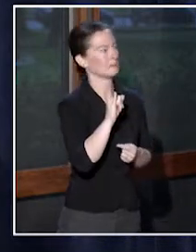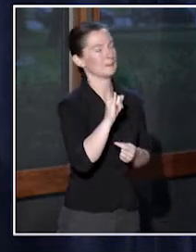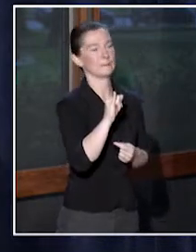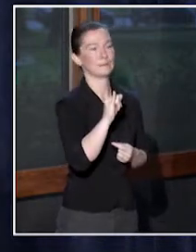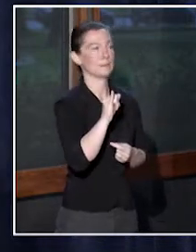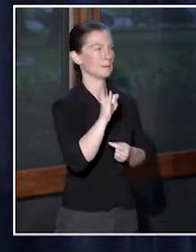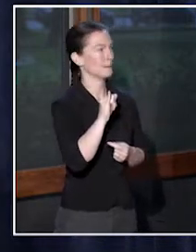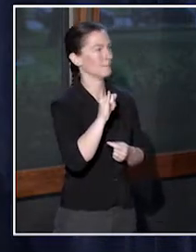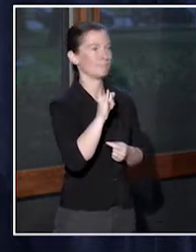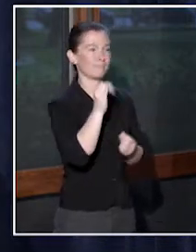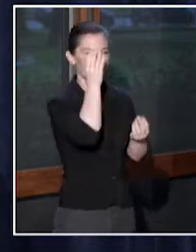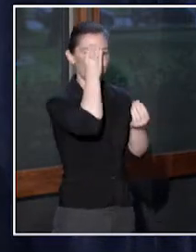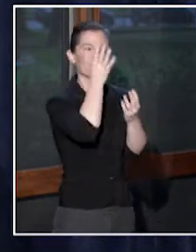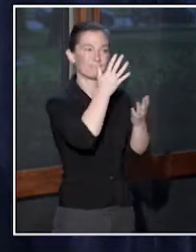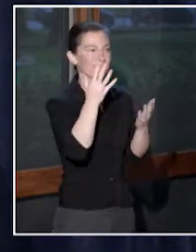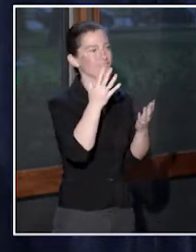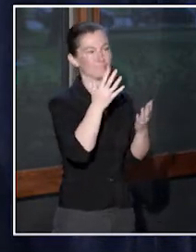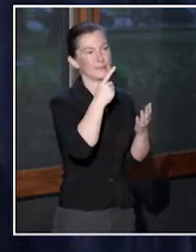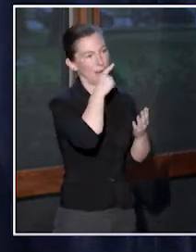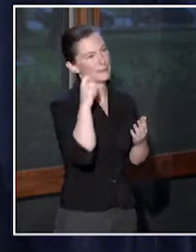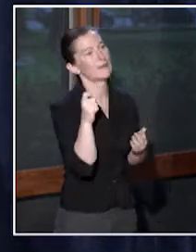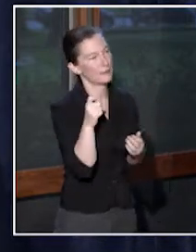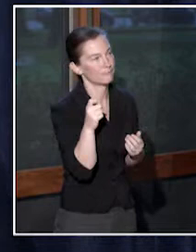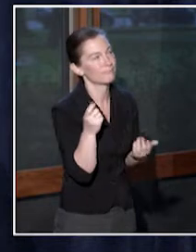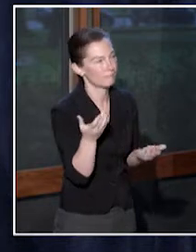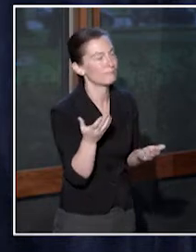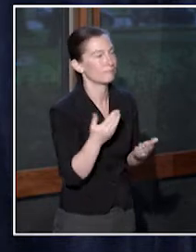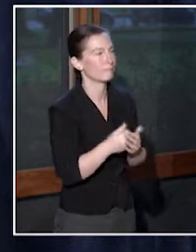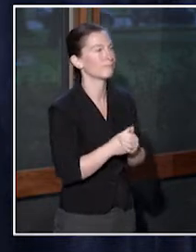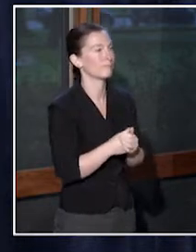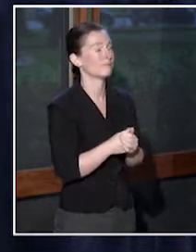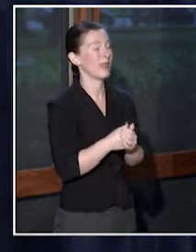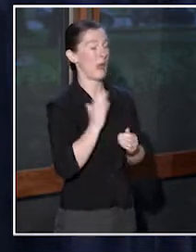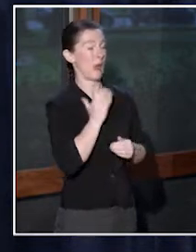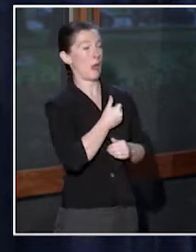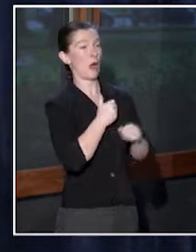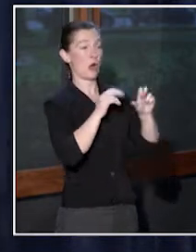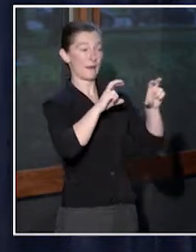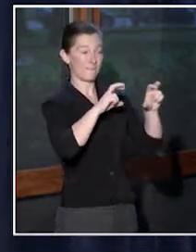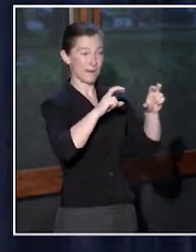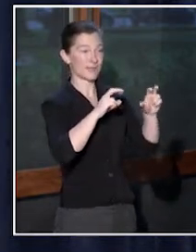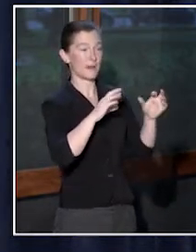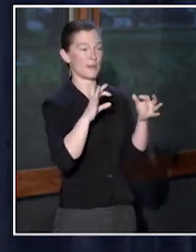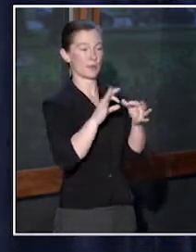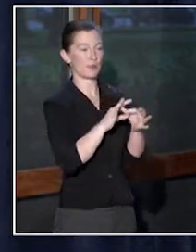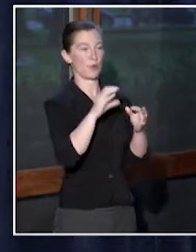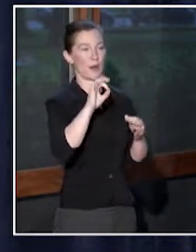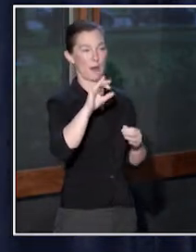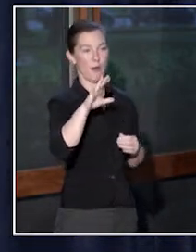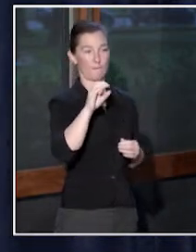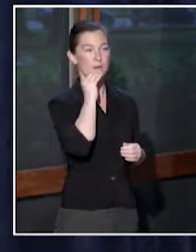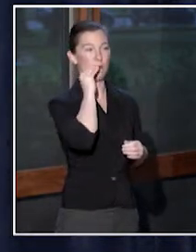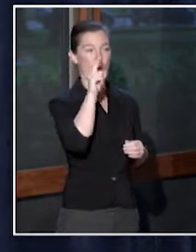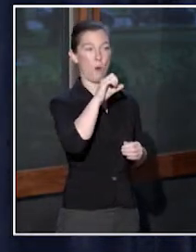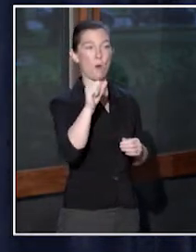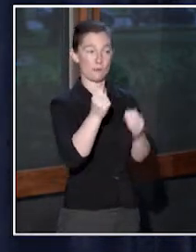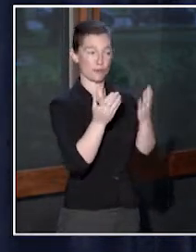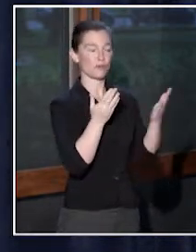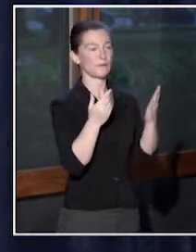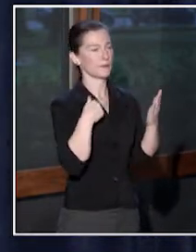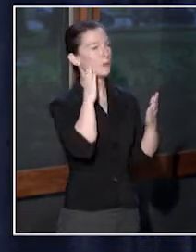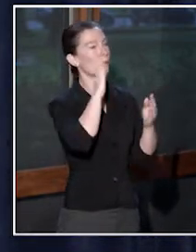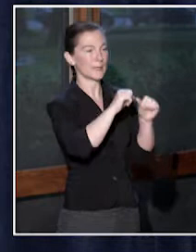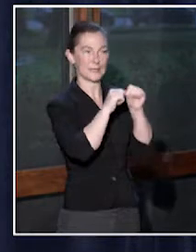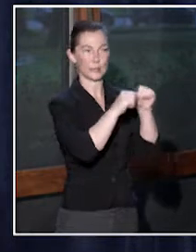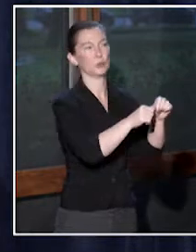is this. We will maintain the record investments we've made in the Joint Office of Homeless Services. And I want to